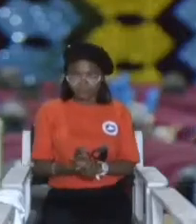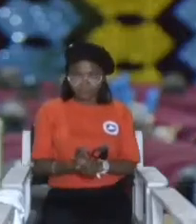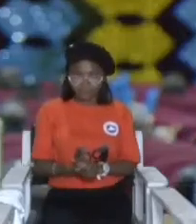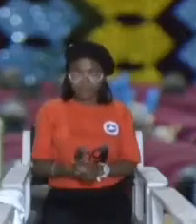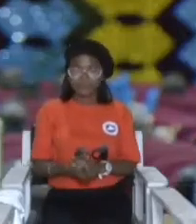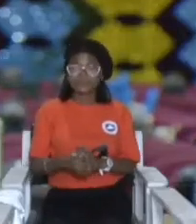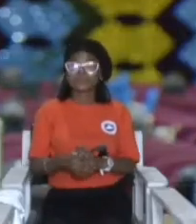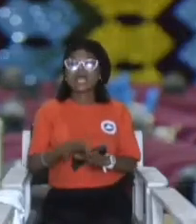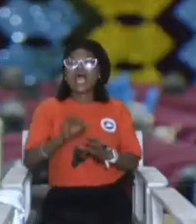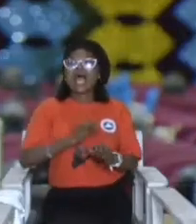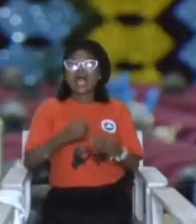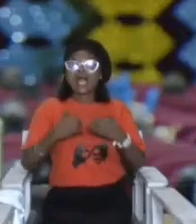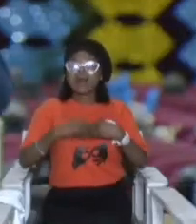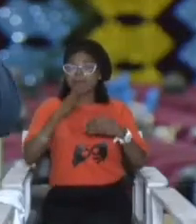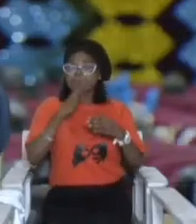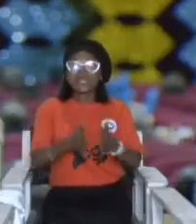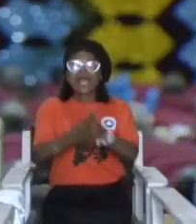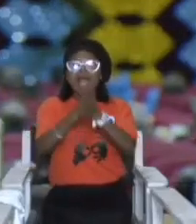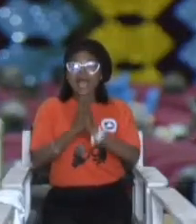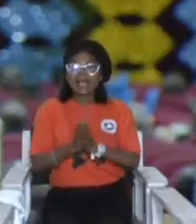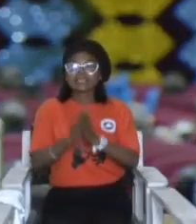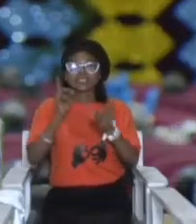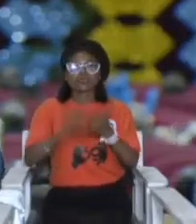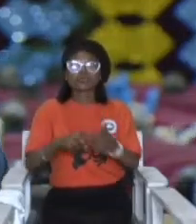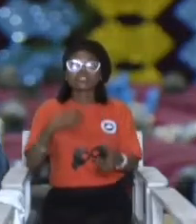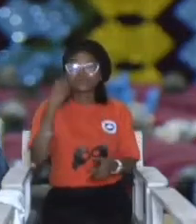I've been asked to speak to us tonight